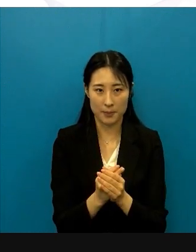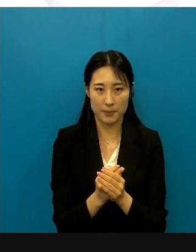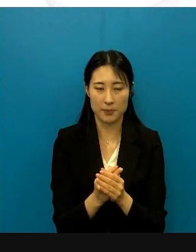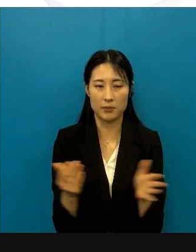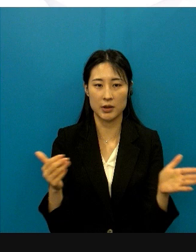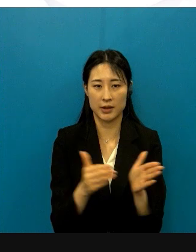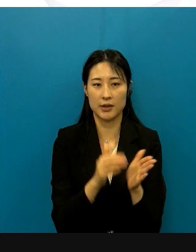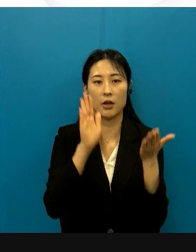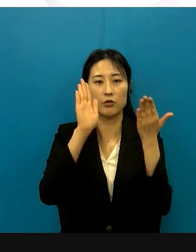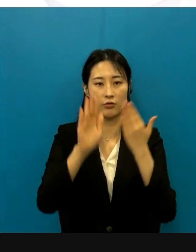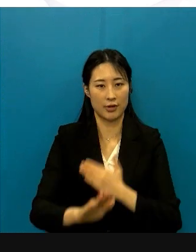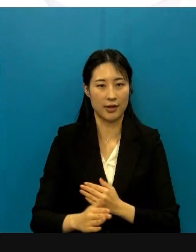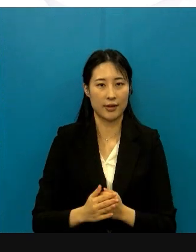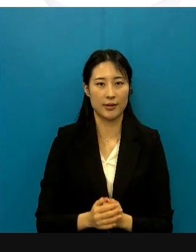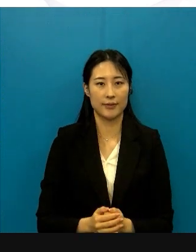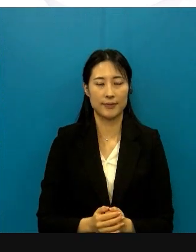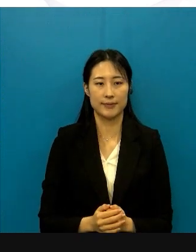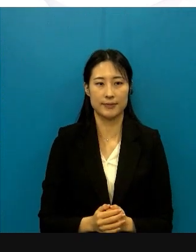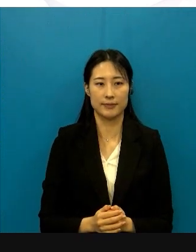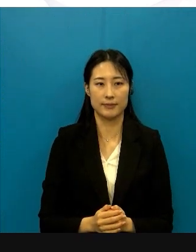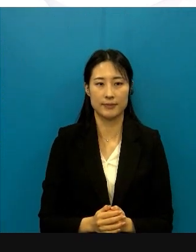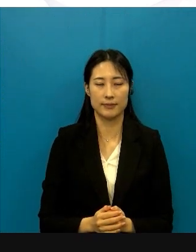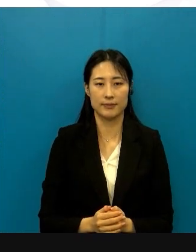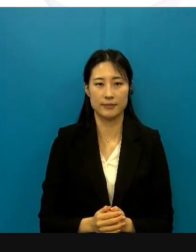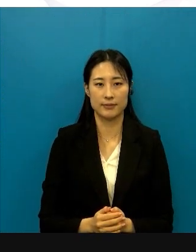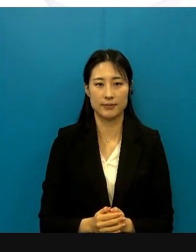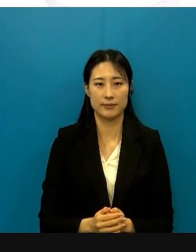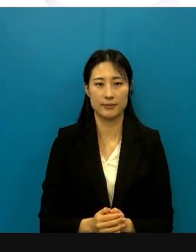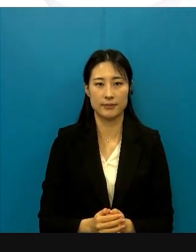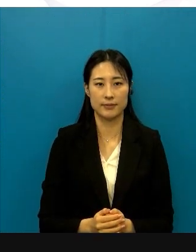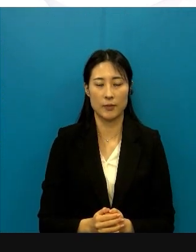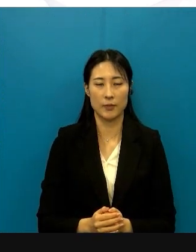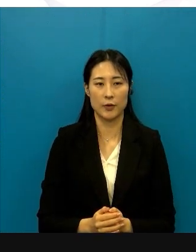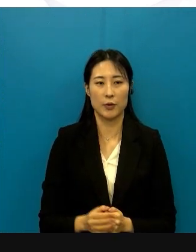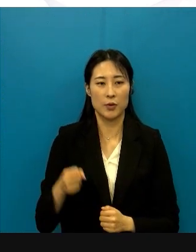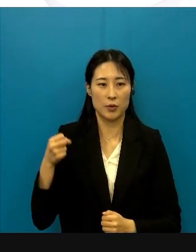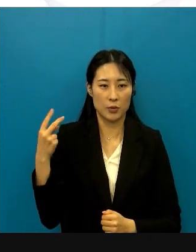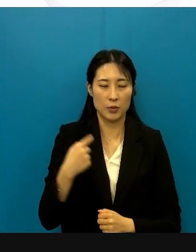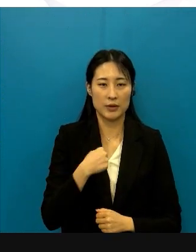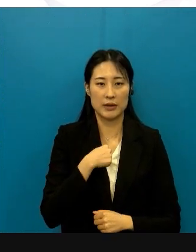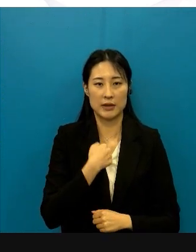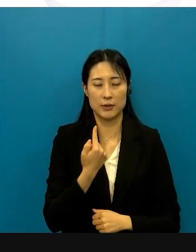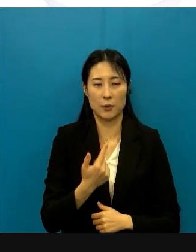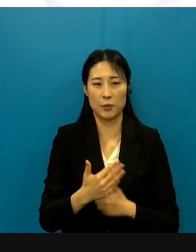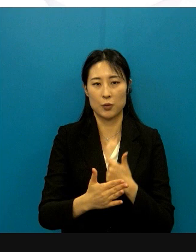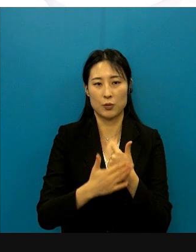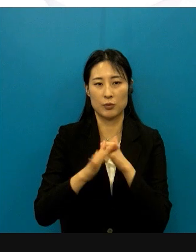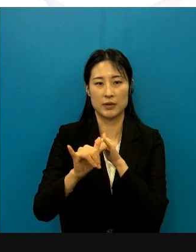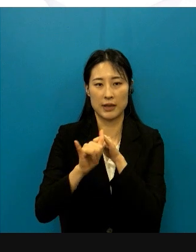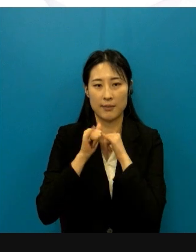correct that very bad situation for the disabled people. So